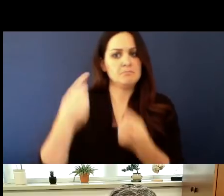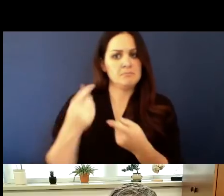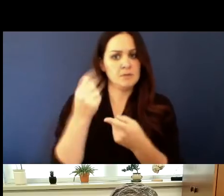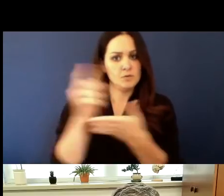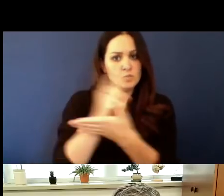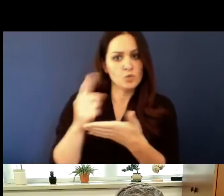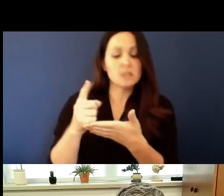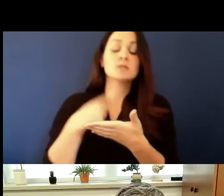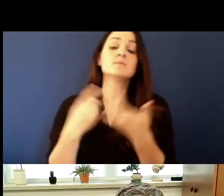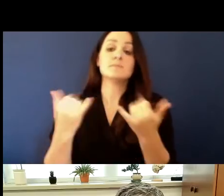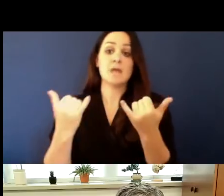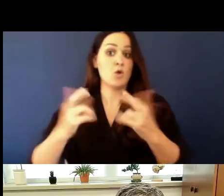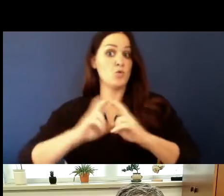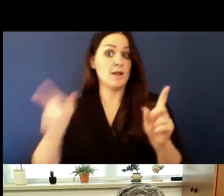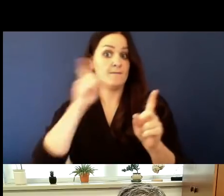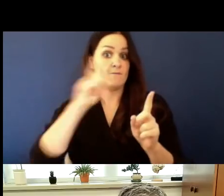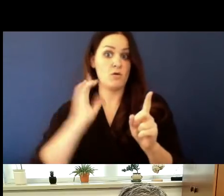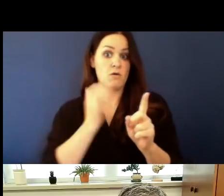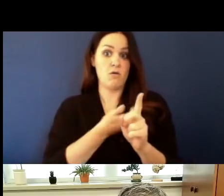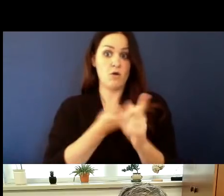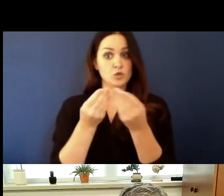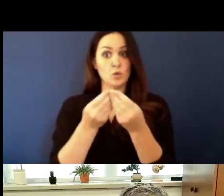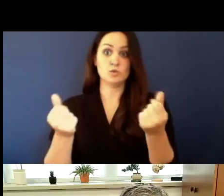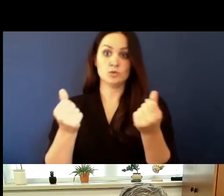ready for rollout. Next slide, please.